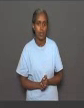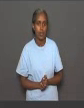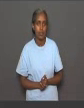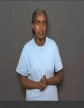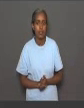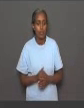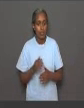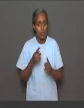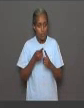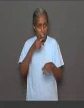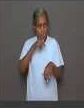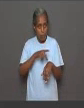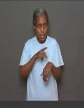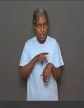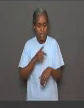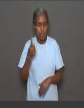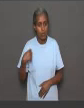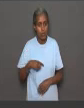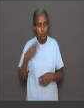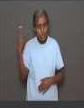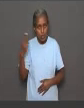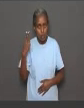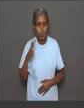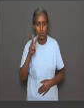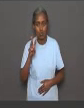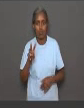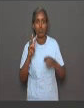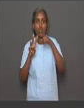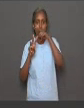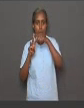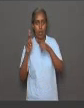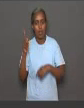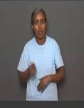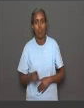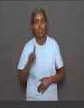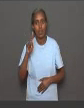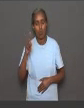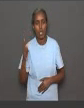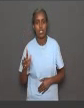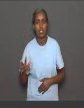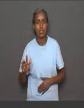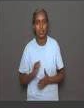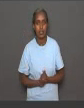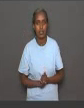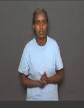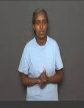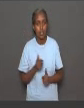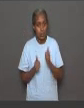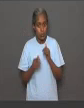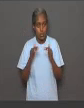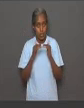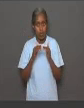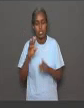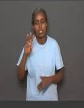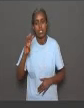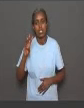For the period, we use 2 pi over 1/3, which is